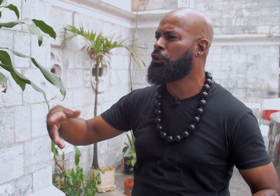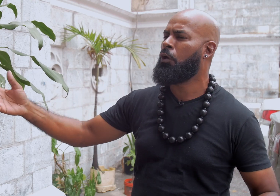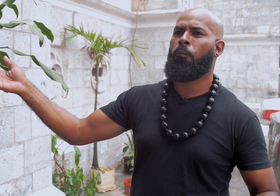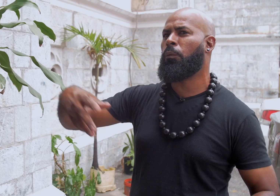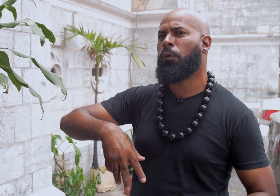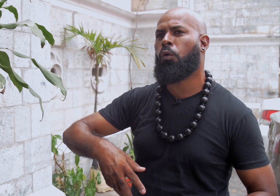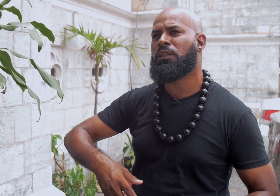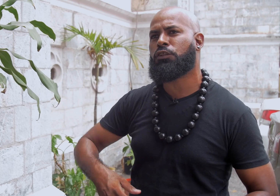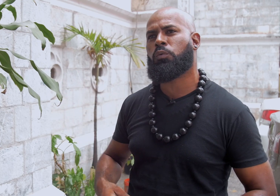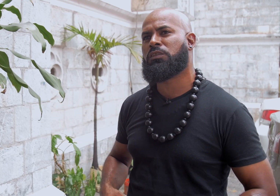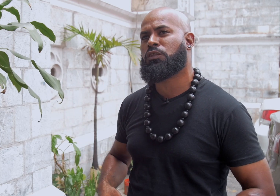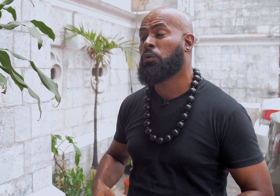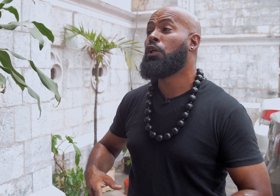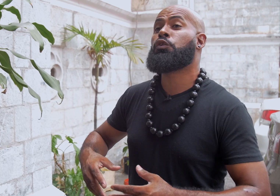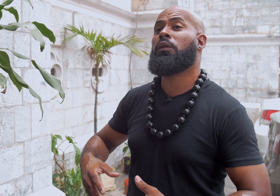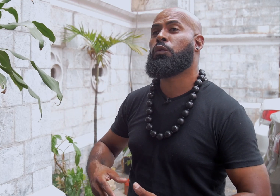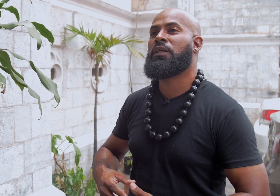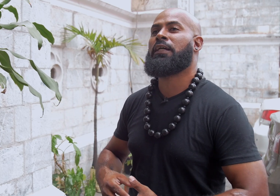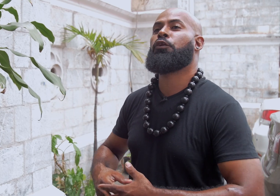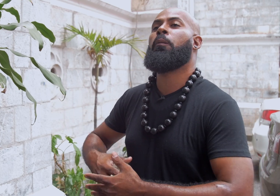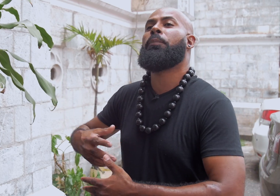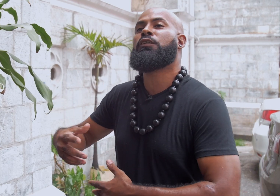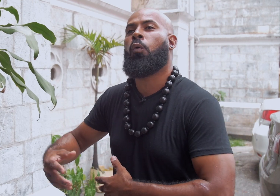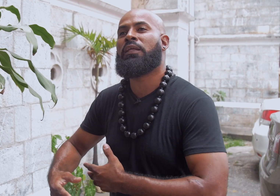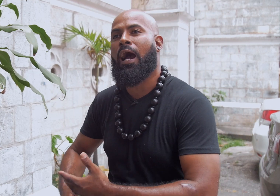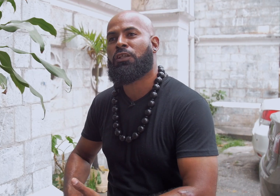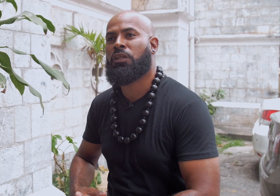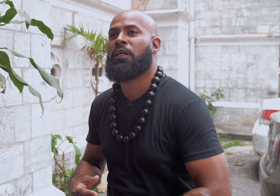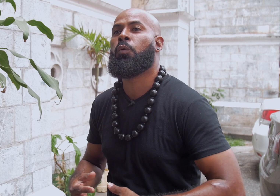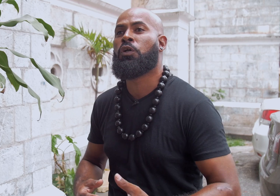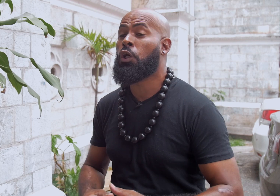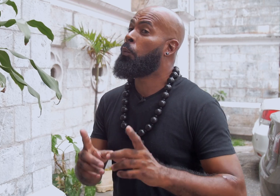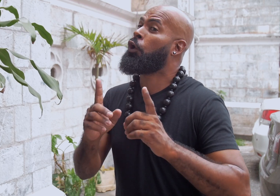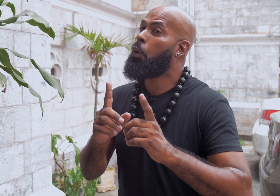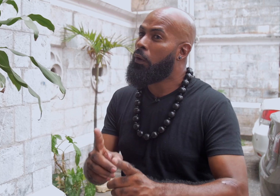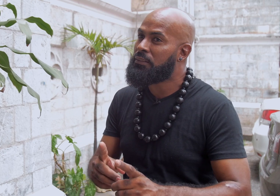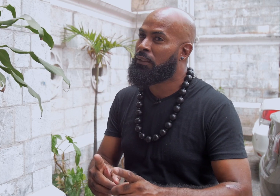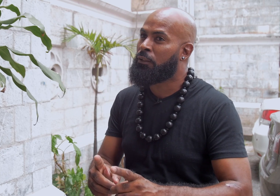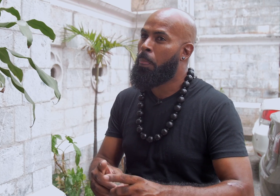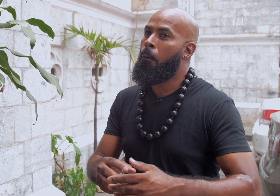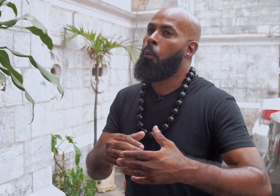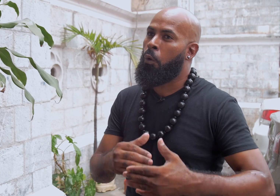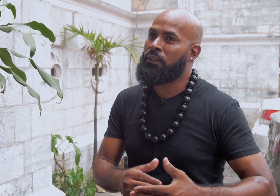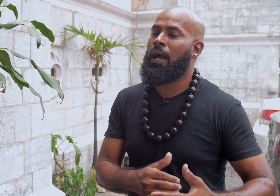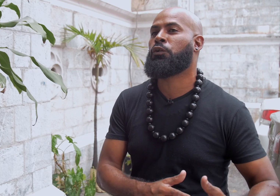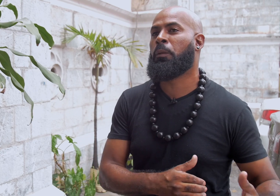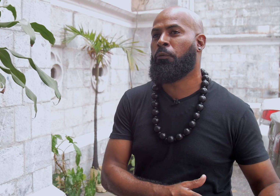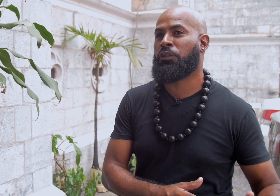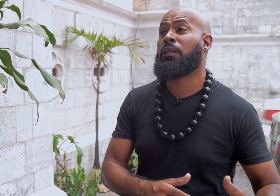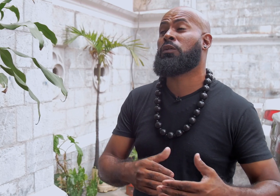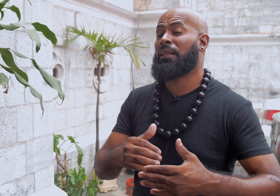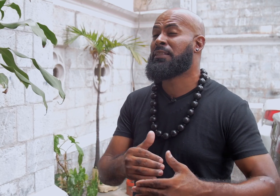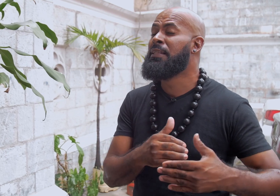the church. I want to win all these thousands of souls. So what they do, they start to repeat all the actions and the words without questioning what they're